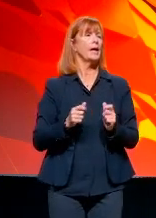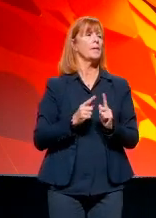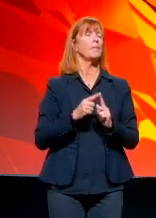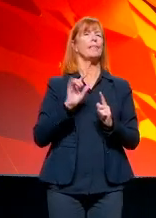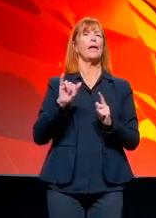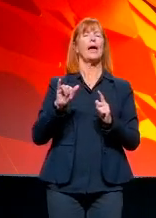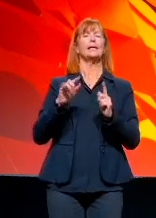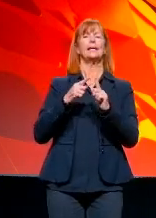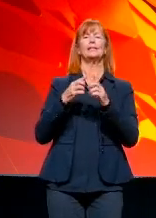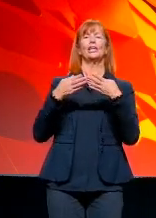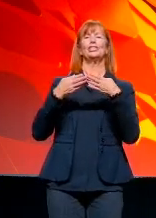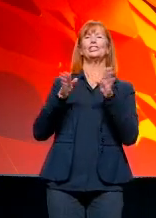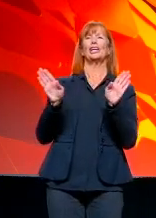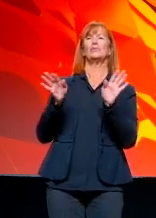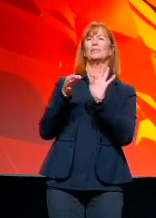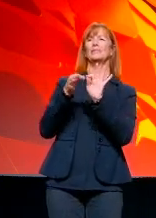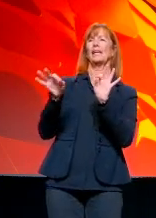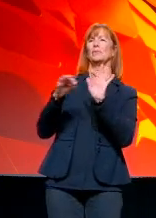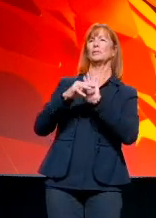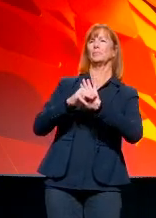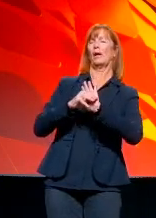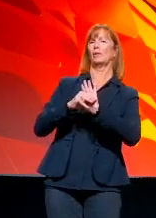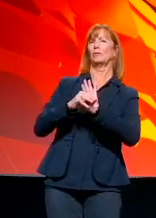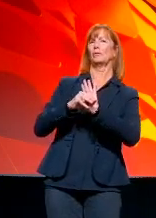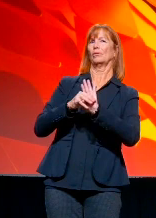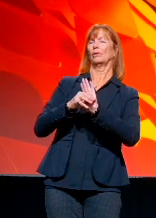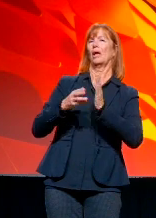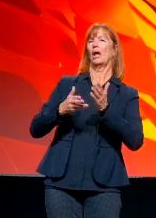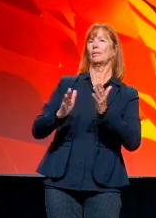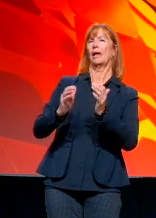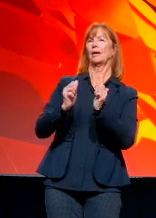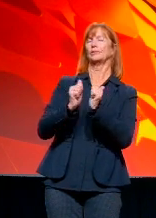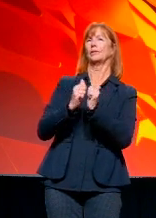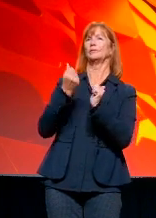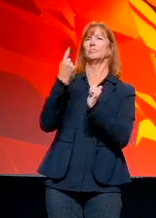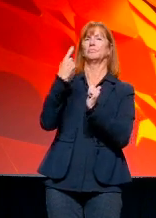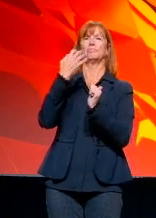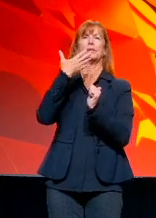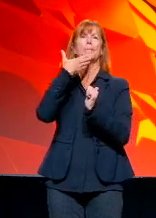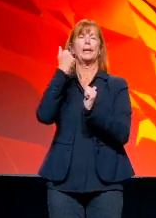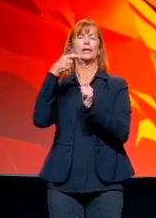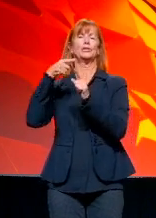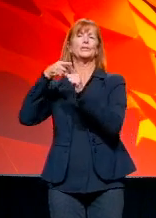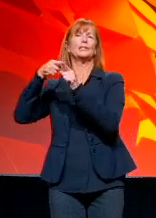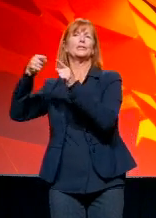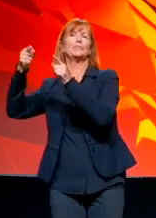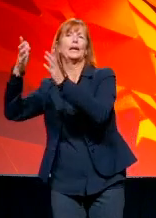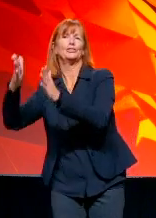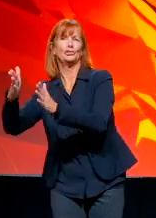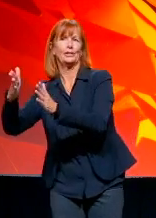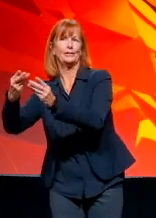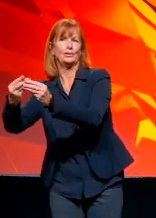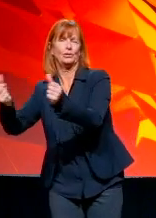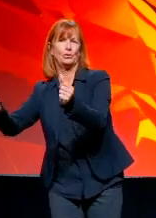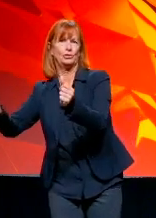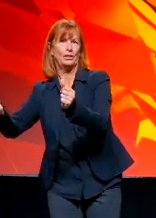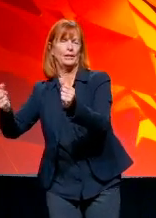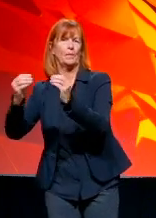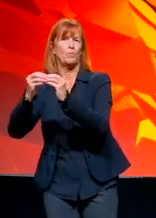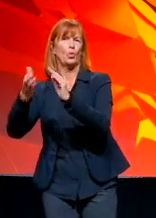generalist language model first, that allows us to create much better specialist solutions and more quickly and more